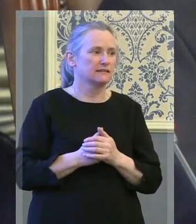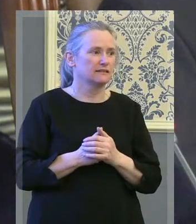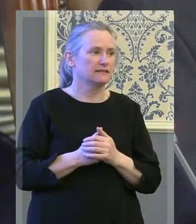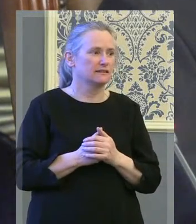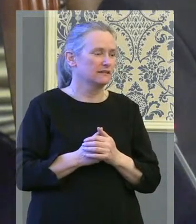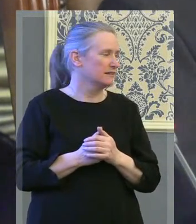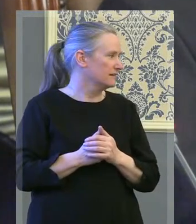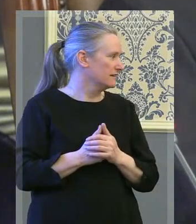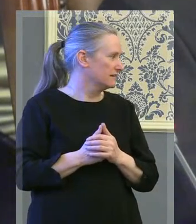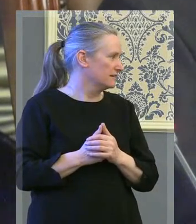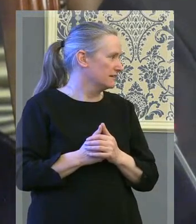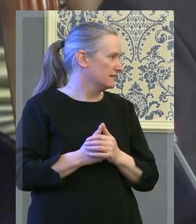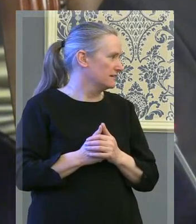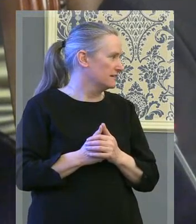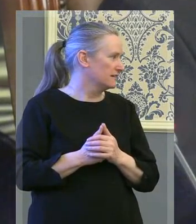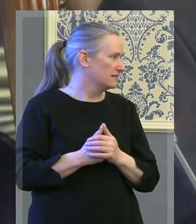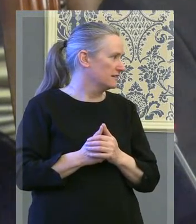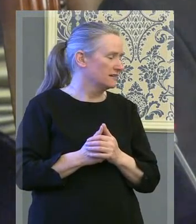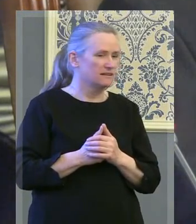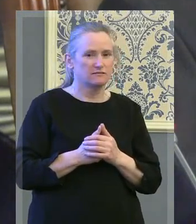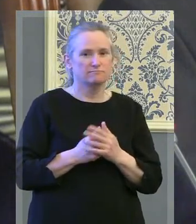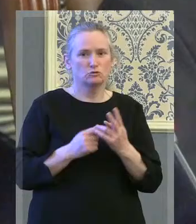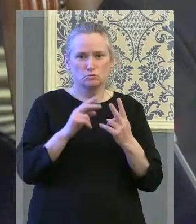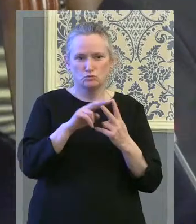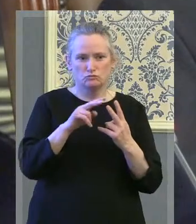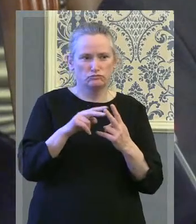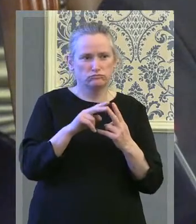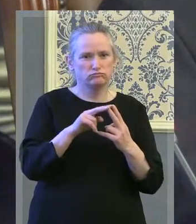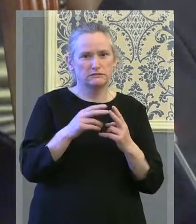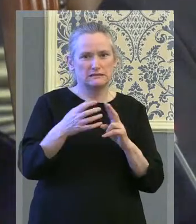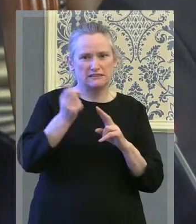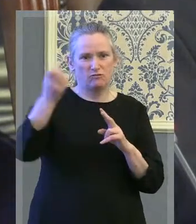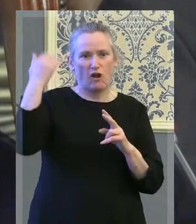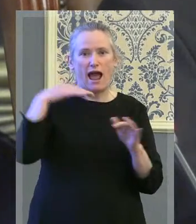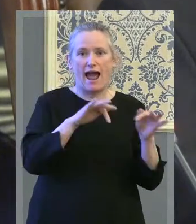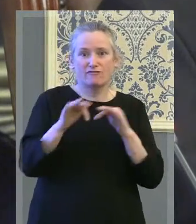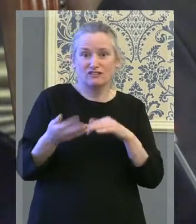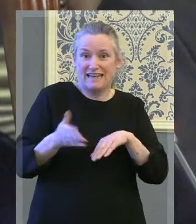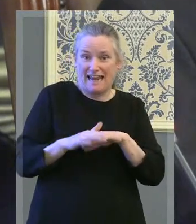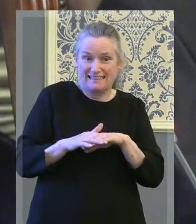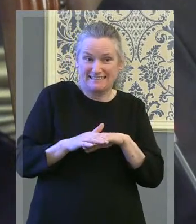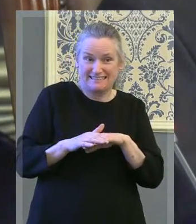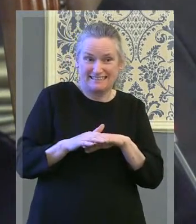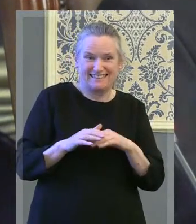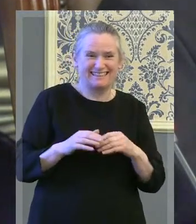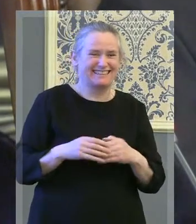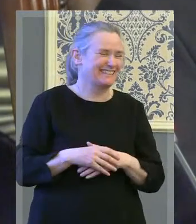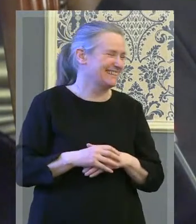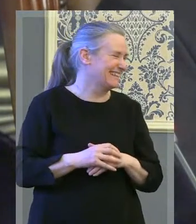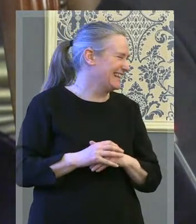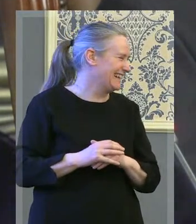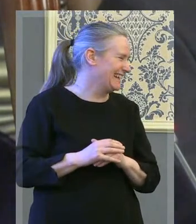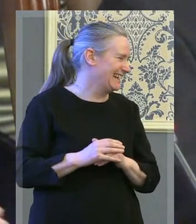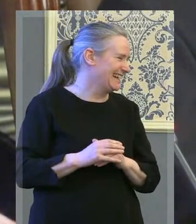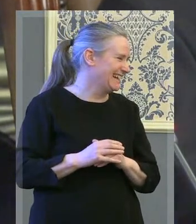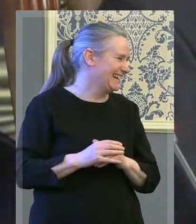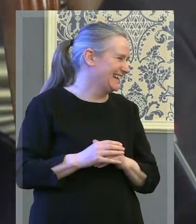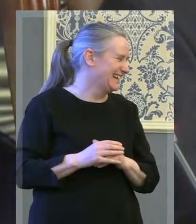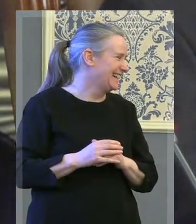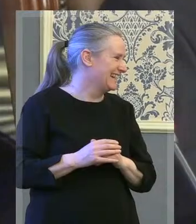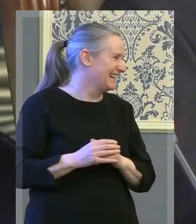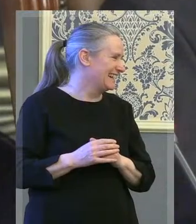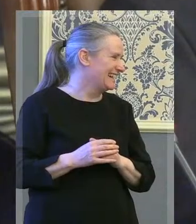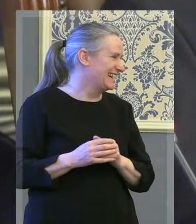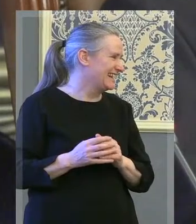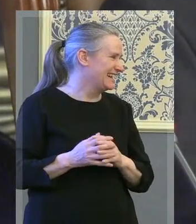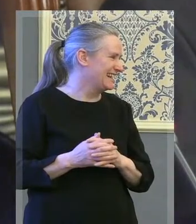Moyer of the Royal Show Band, both of whom received theirs after their passing. So I'm thinking, hang on, what's going on here? There's something